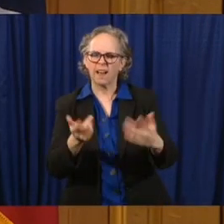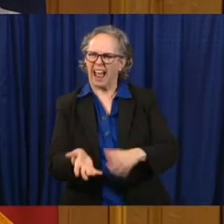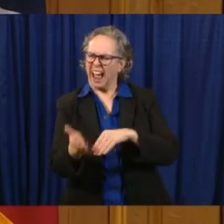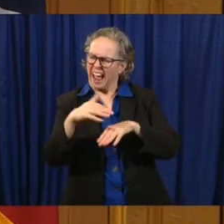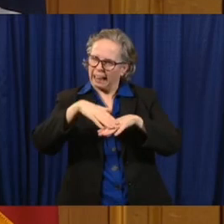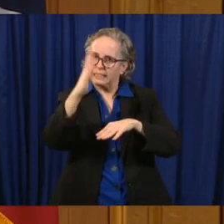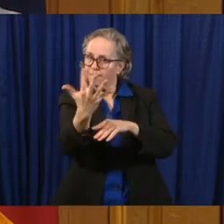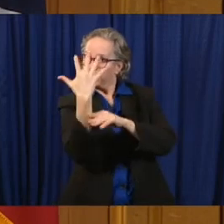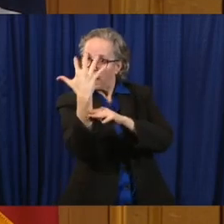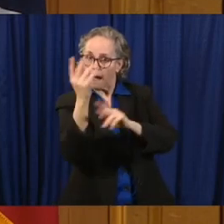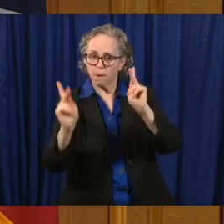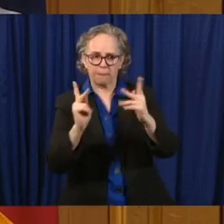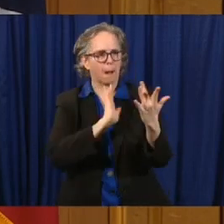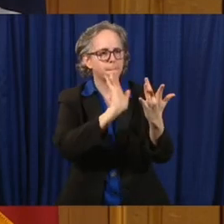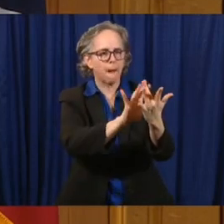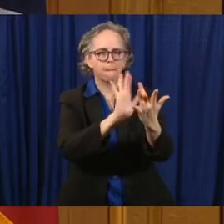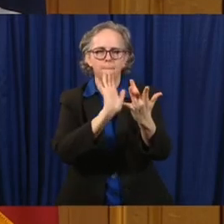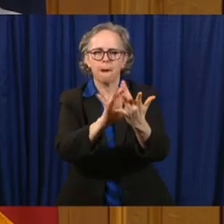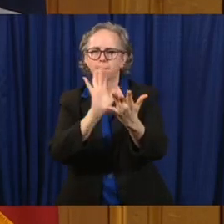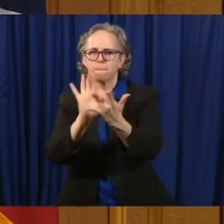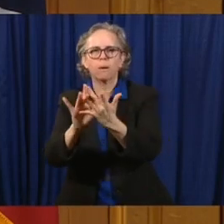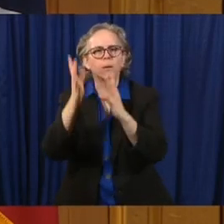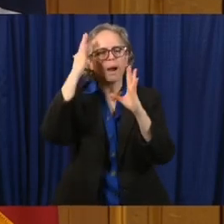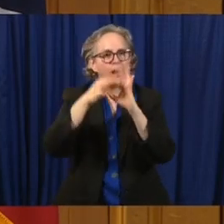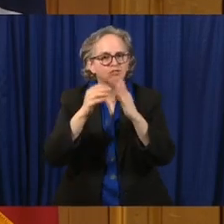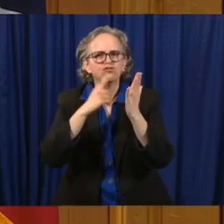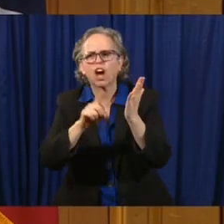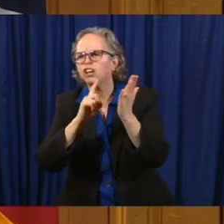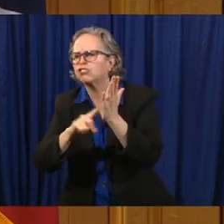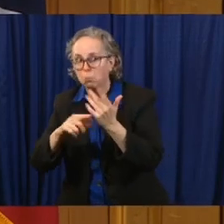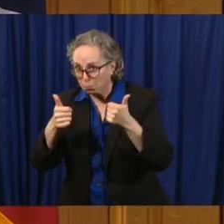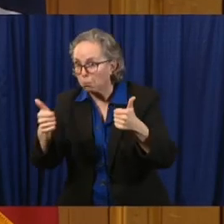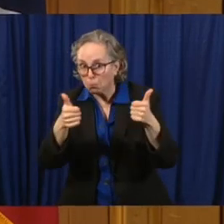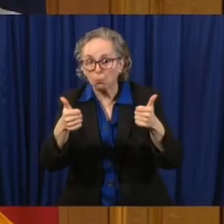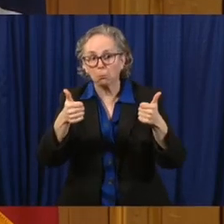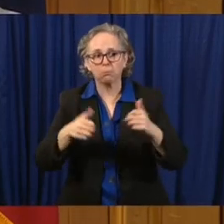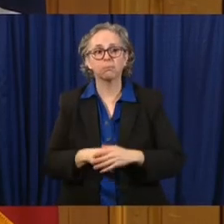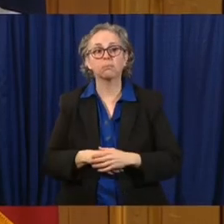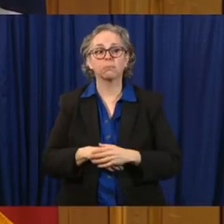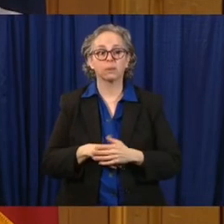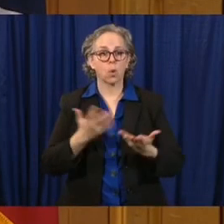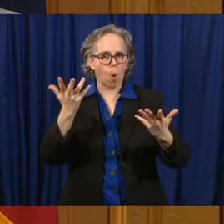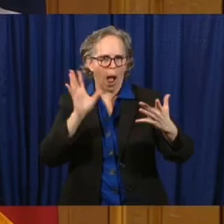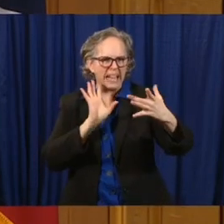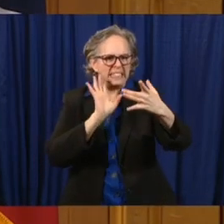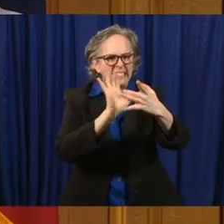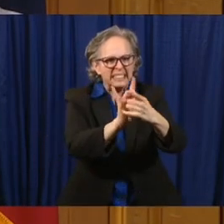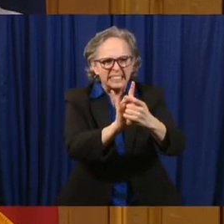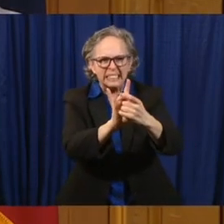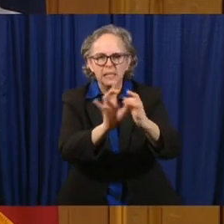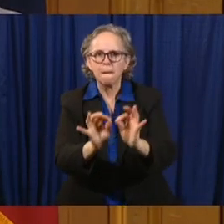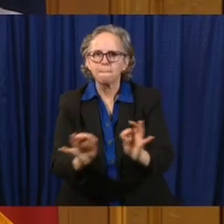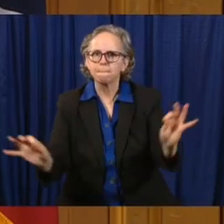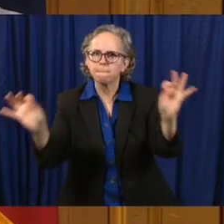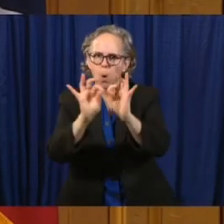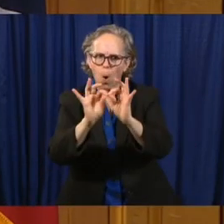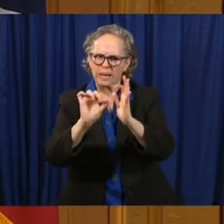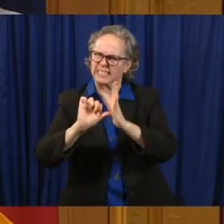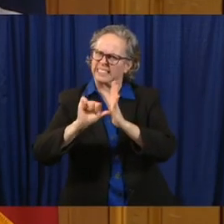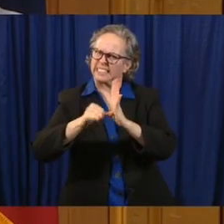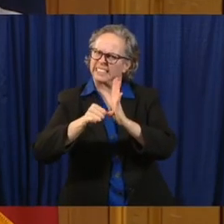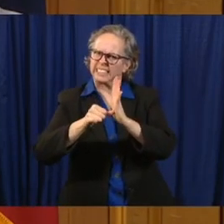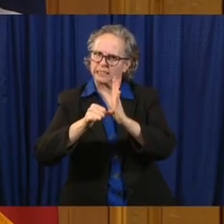home to be safe, reaching out is more important than ever. By encouraging people to reach out, they're not only reducing feelings